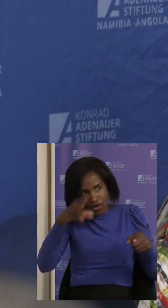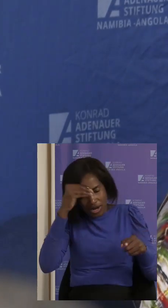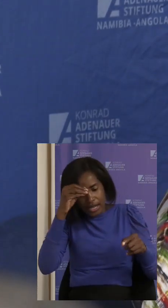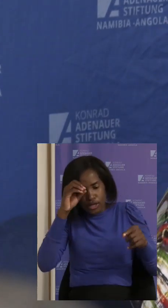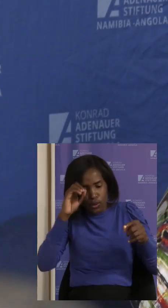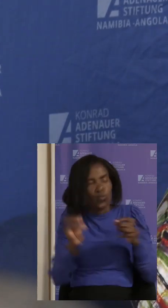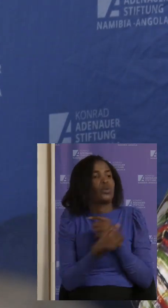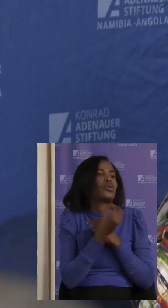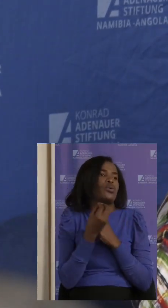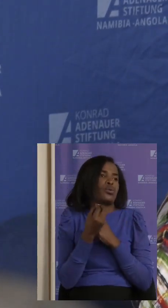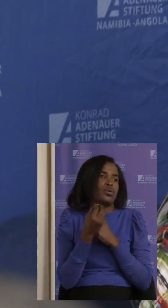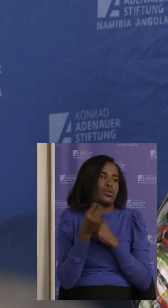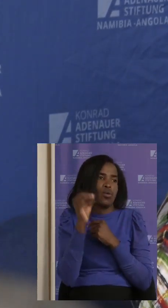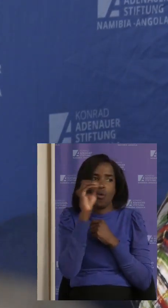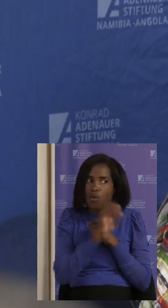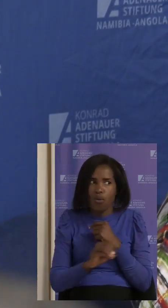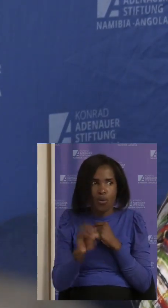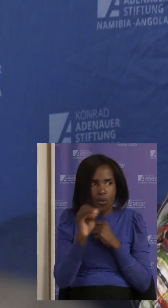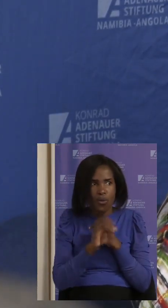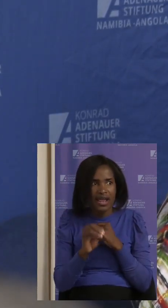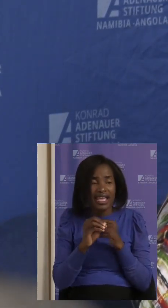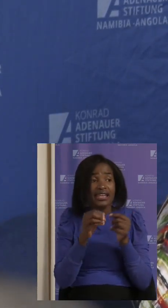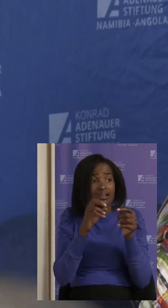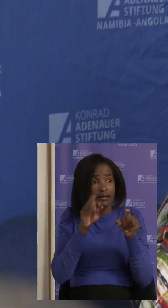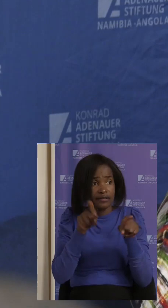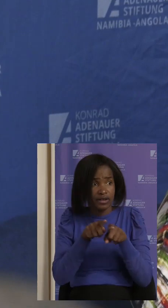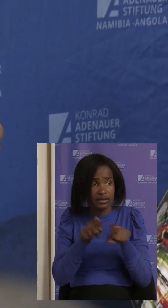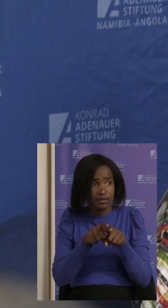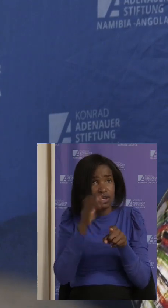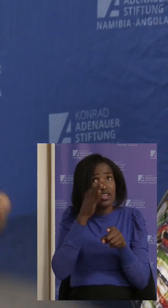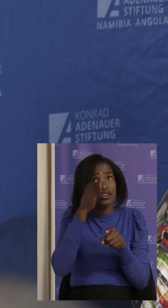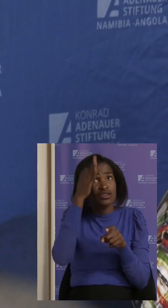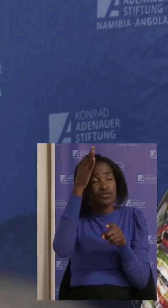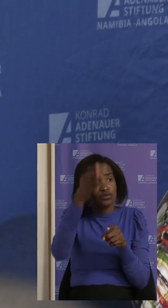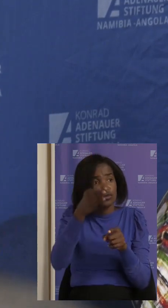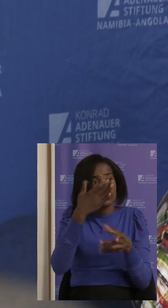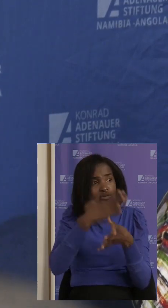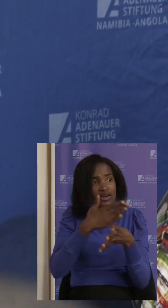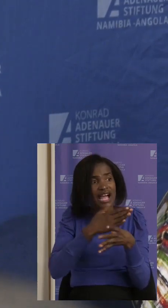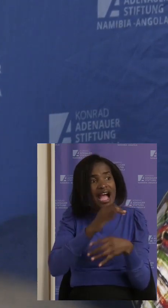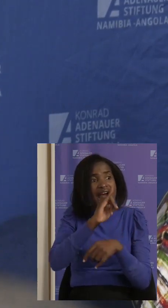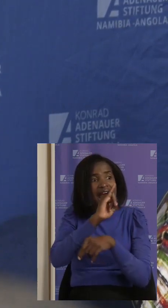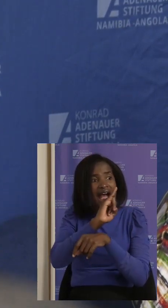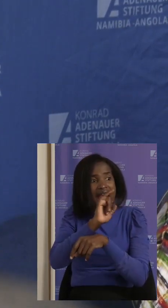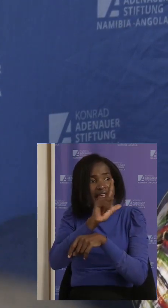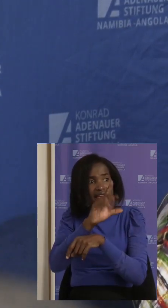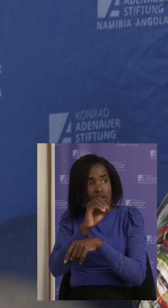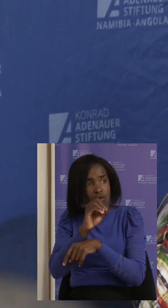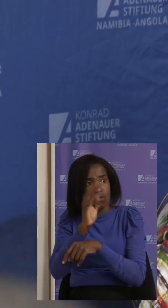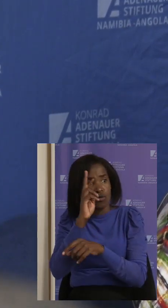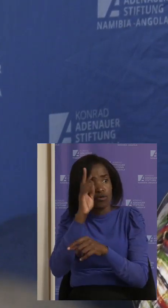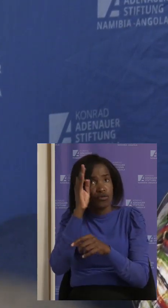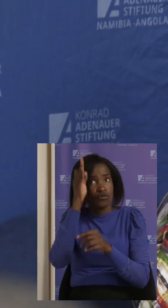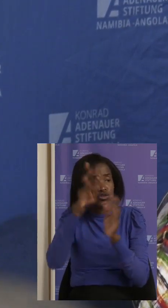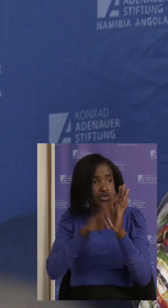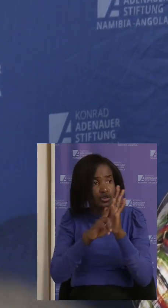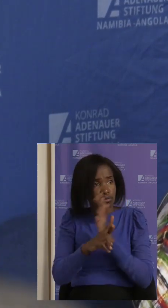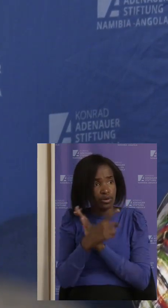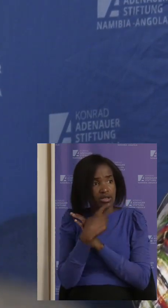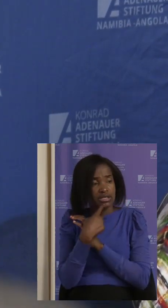explicitly, nicely defined in the Future of Work, ILO Future of Work report,